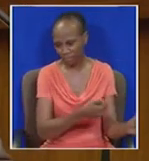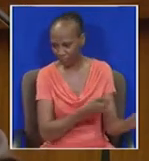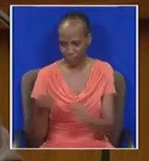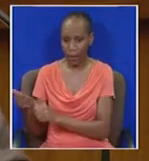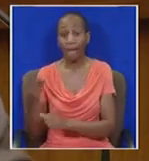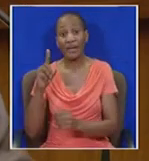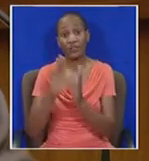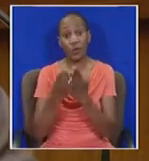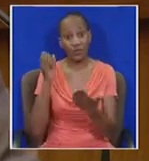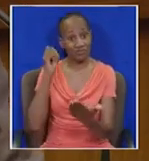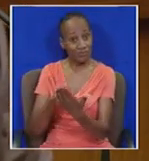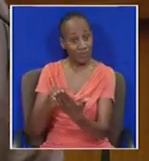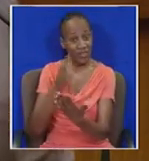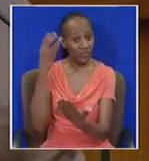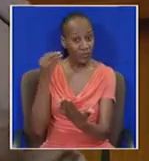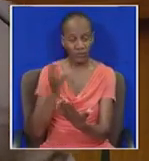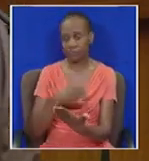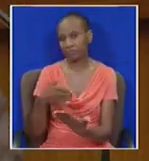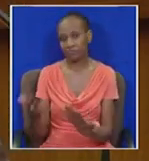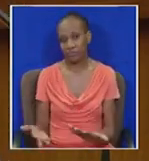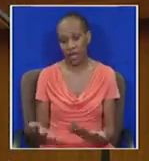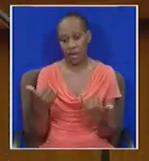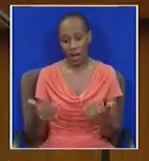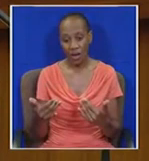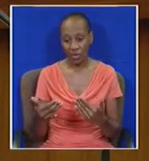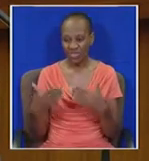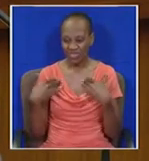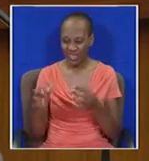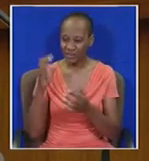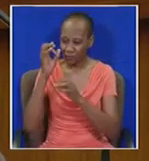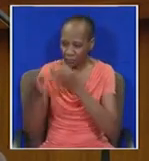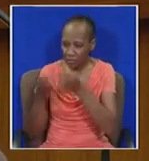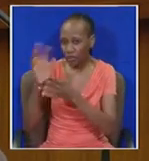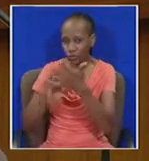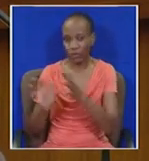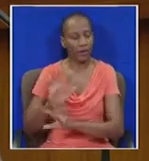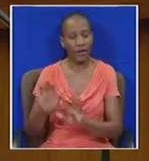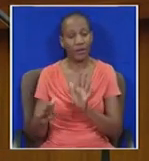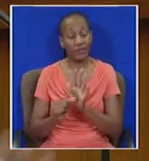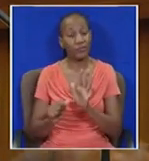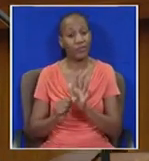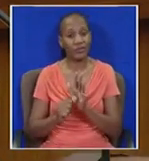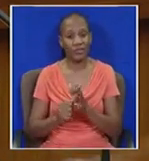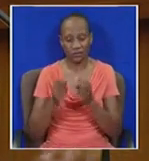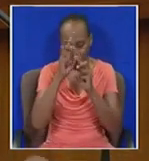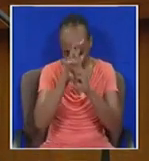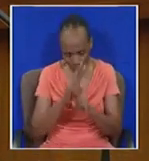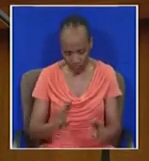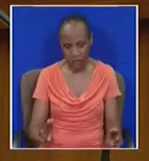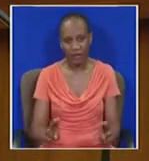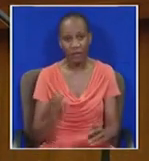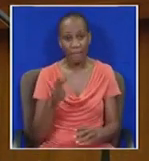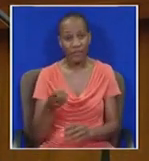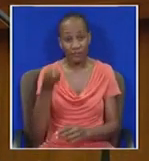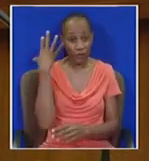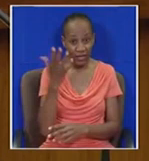recorded. Without opening old wounds, it's important to forgive but never to forget the thorny road